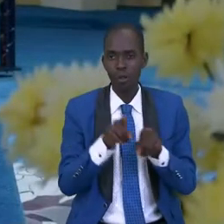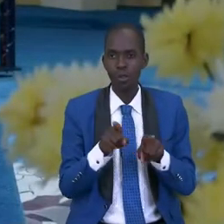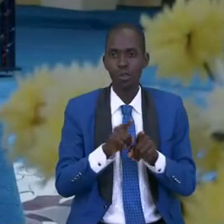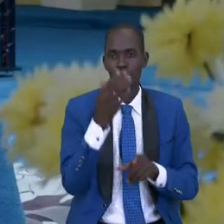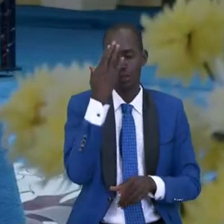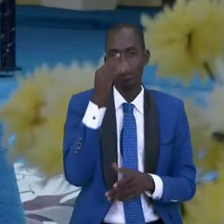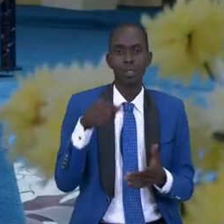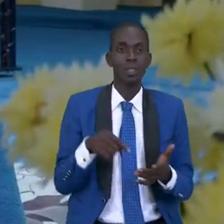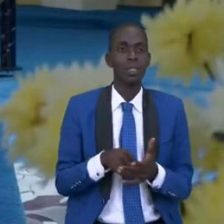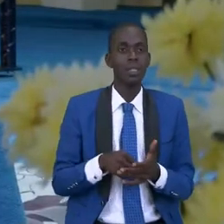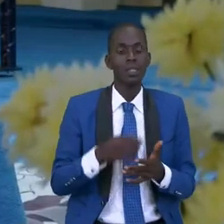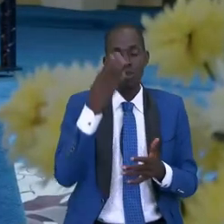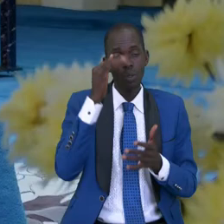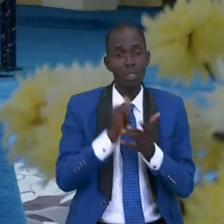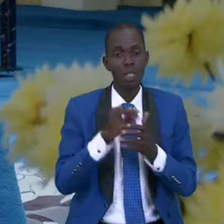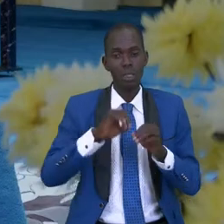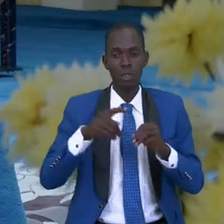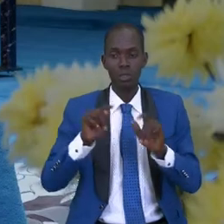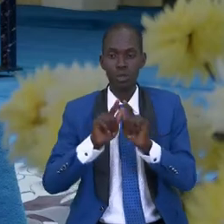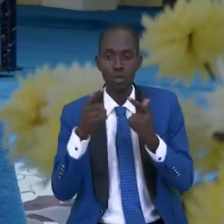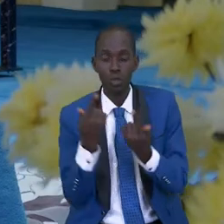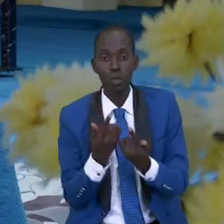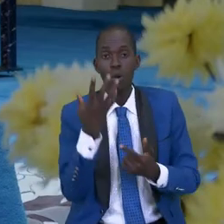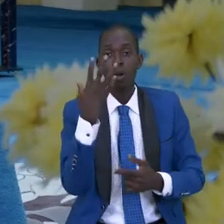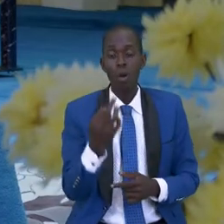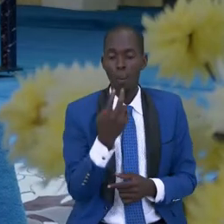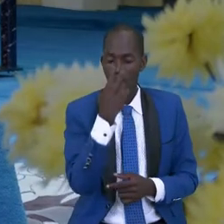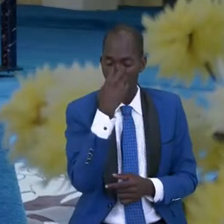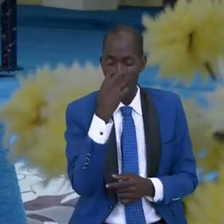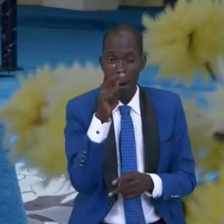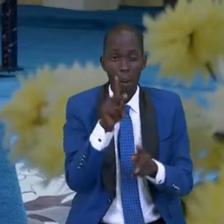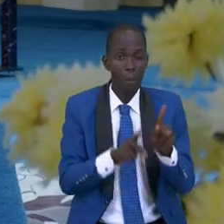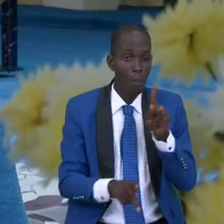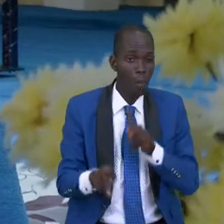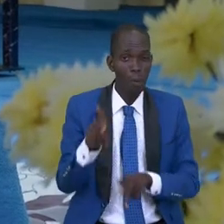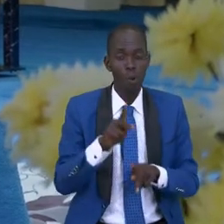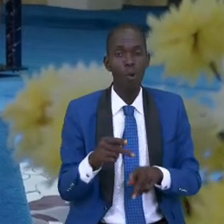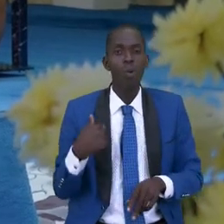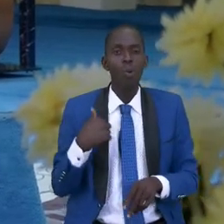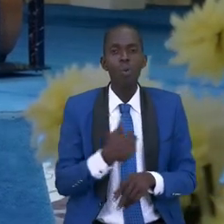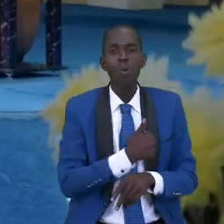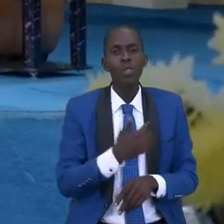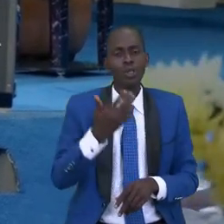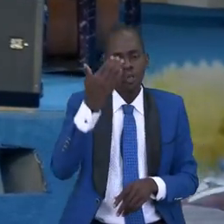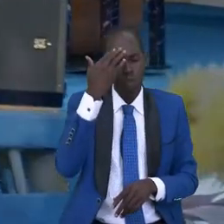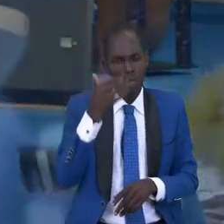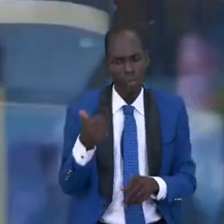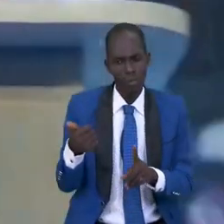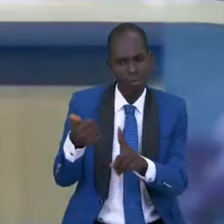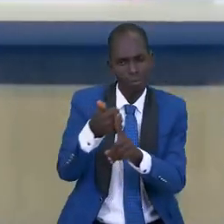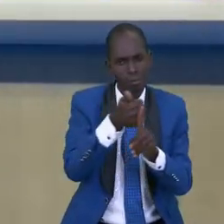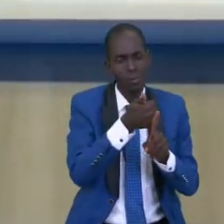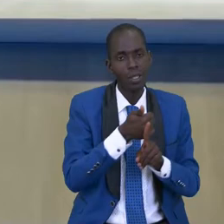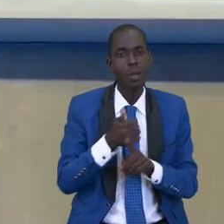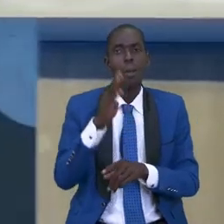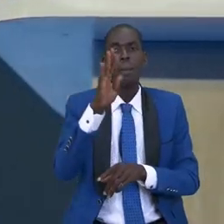the gang, in the group of blind people." And we identify ourselves by the kind